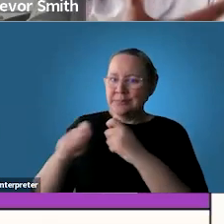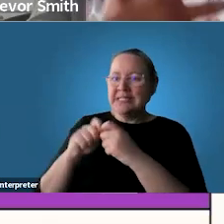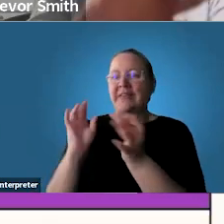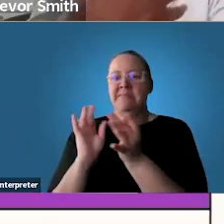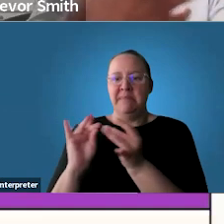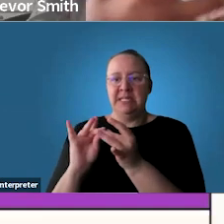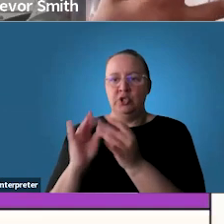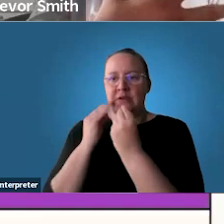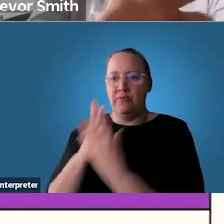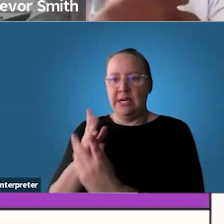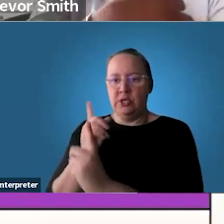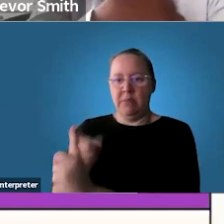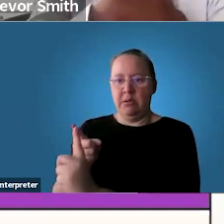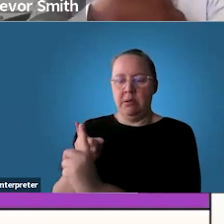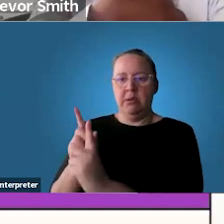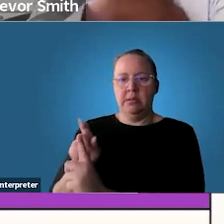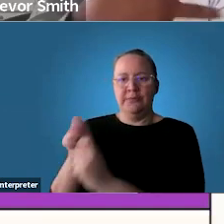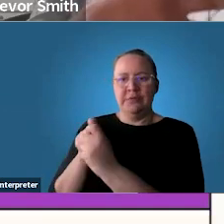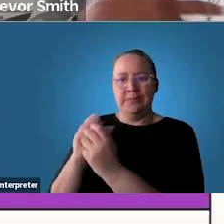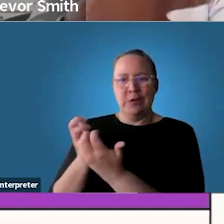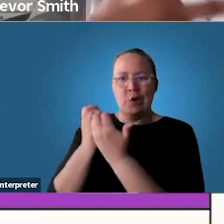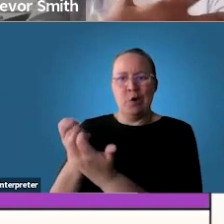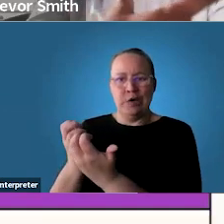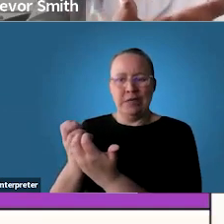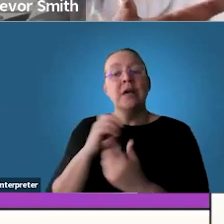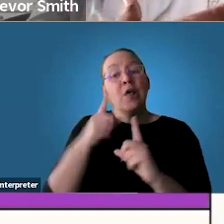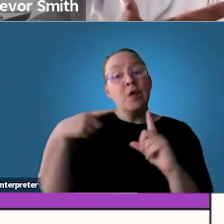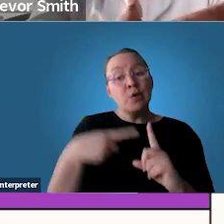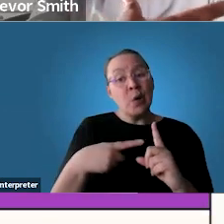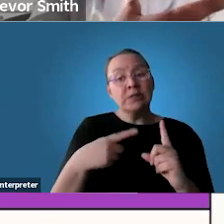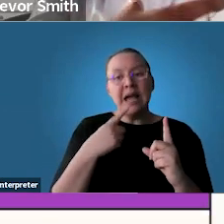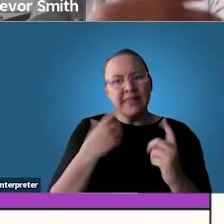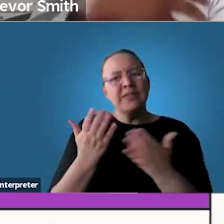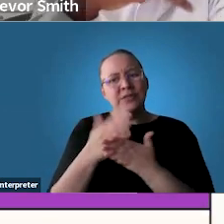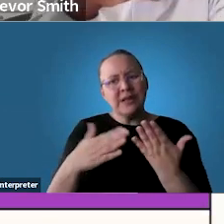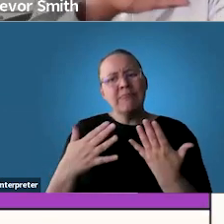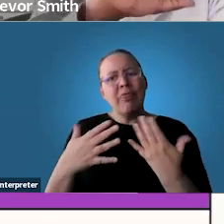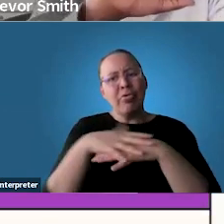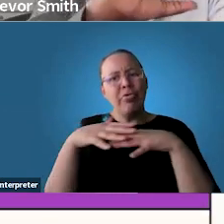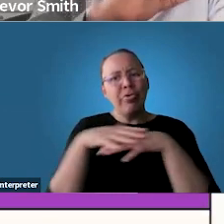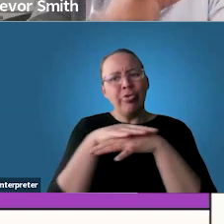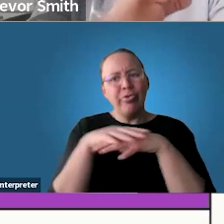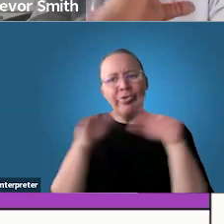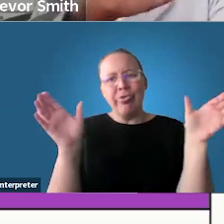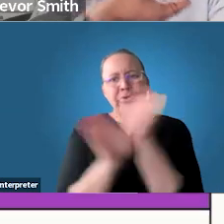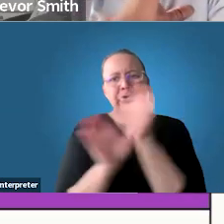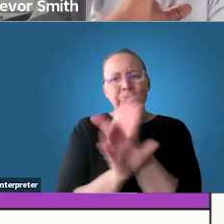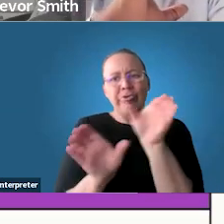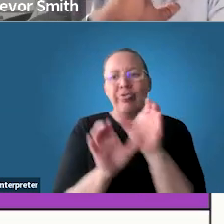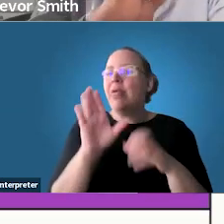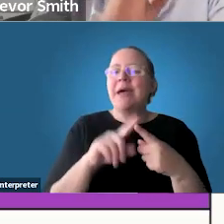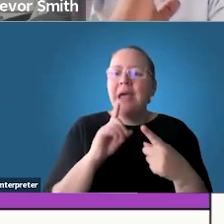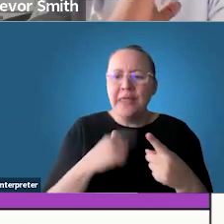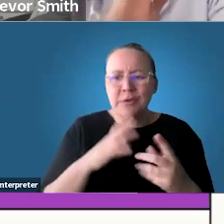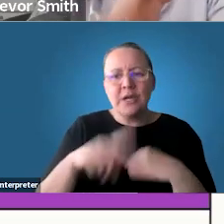messages or information targeted to audiences. Goals, I think they do overlap, they intersect, but I think on the narrative change side, we're